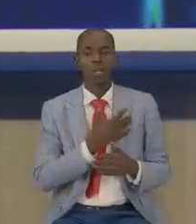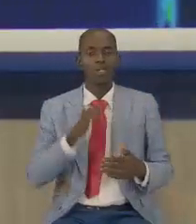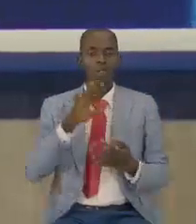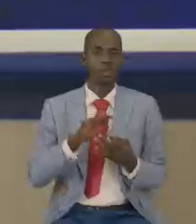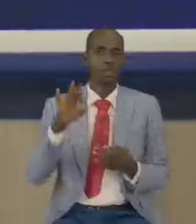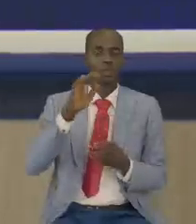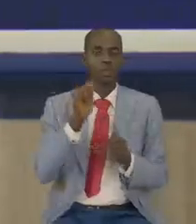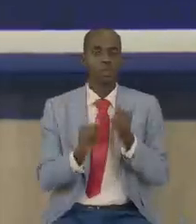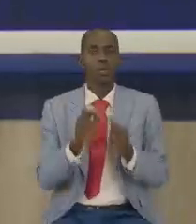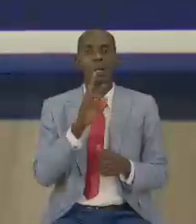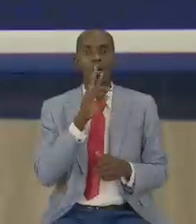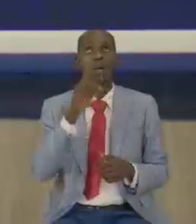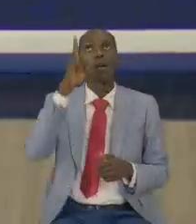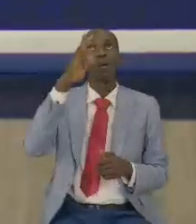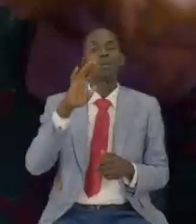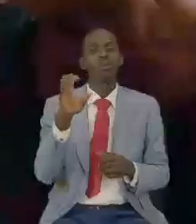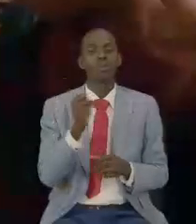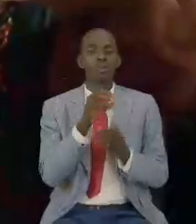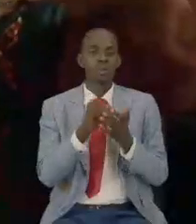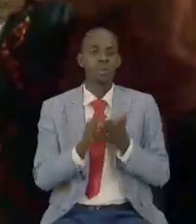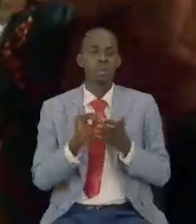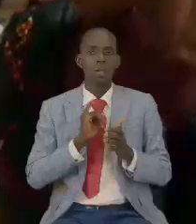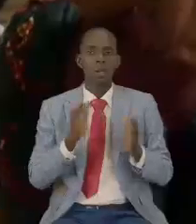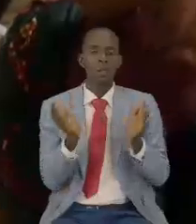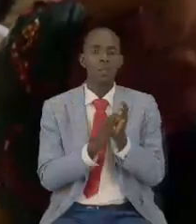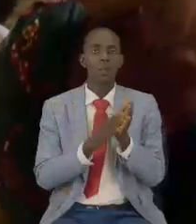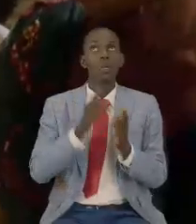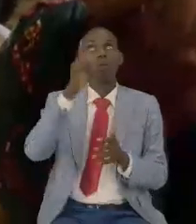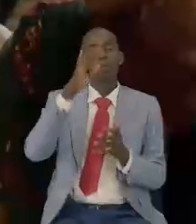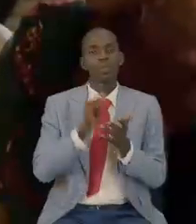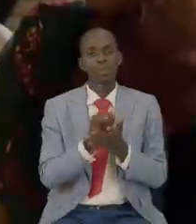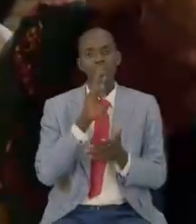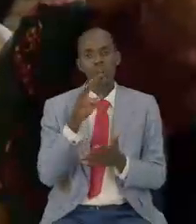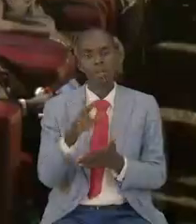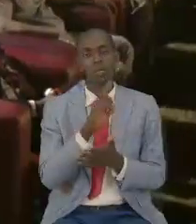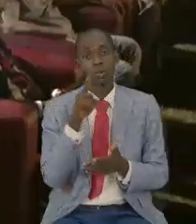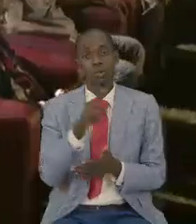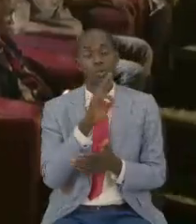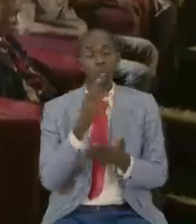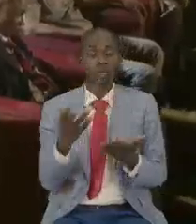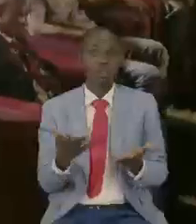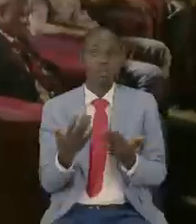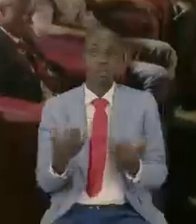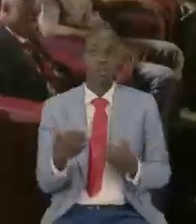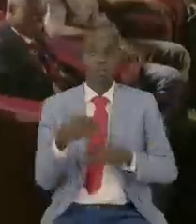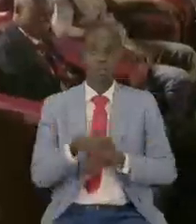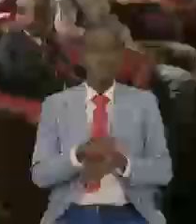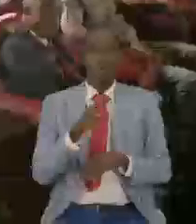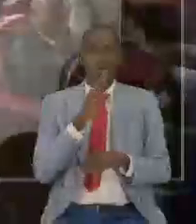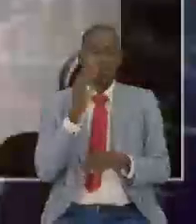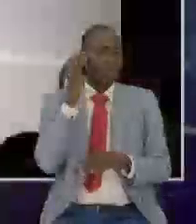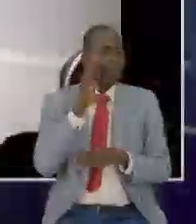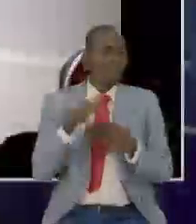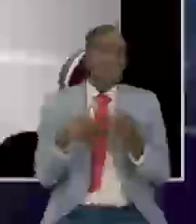praise God that you are here tonight, that you are hearing all this tonight, and now you know the